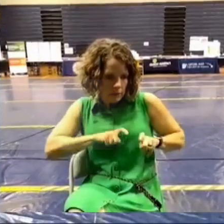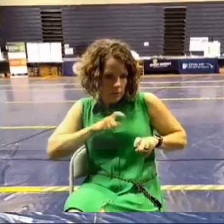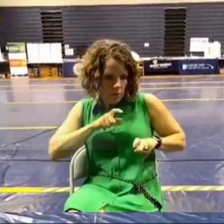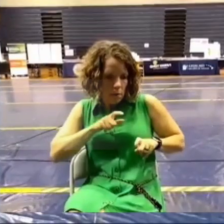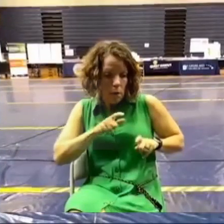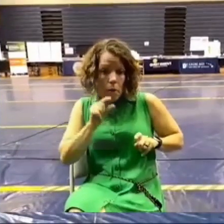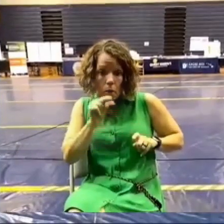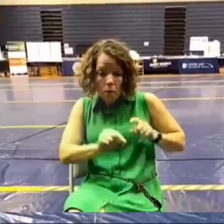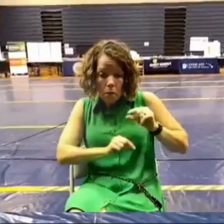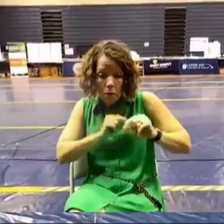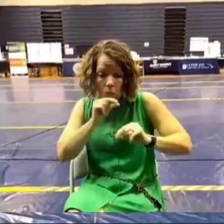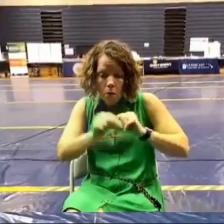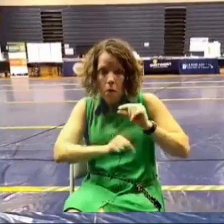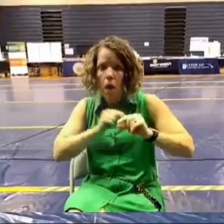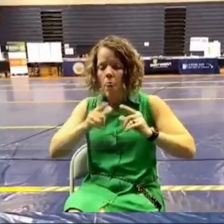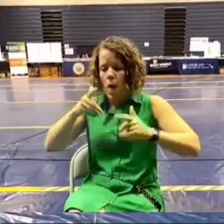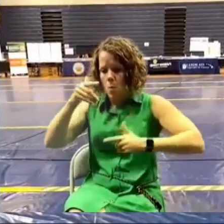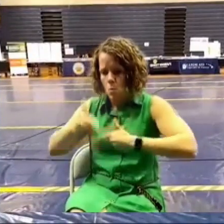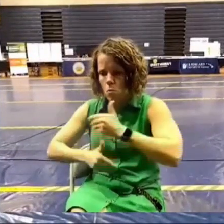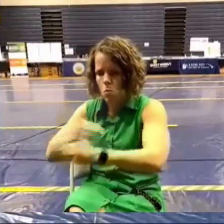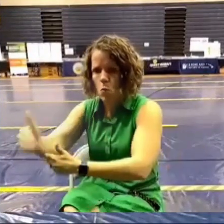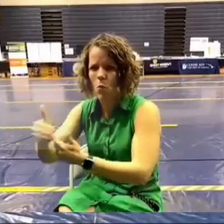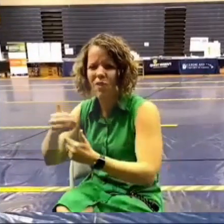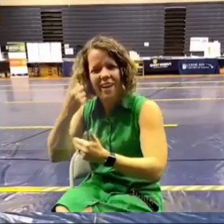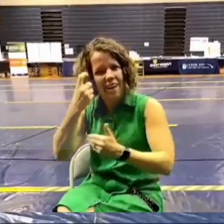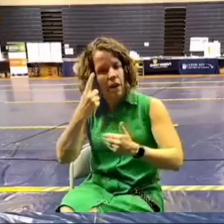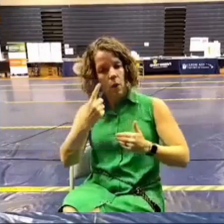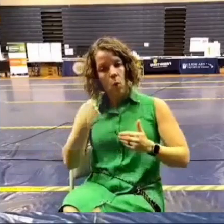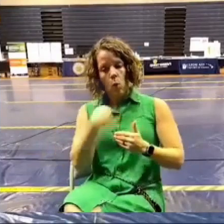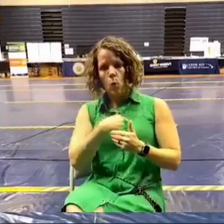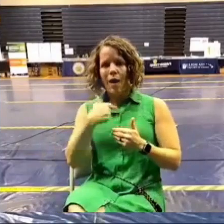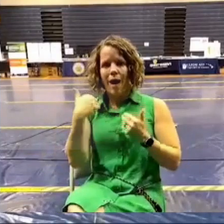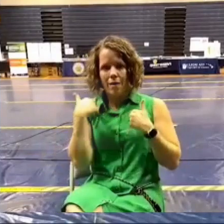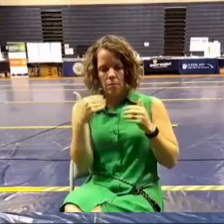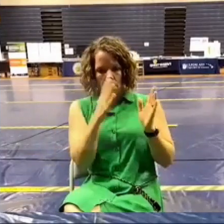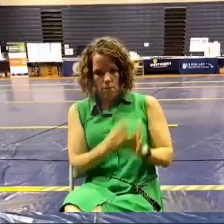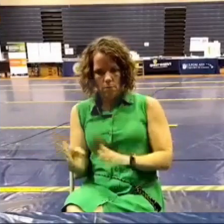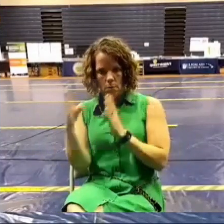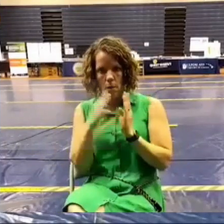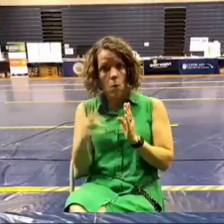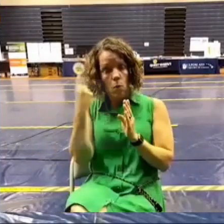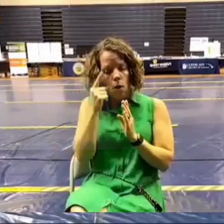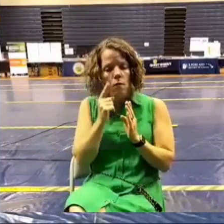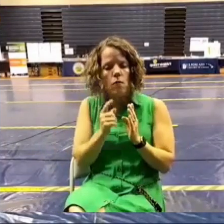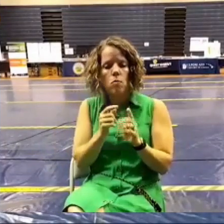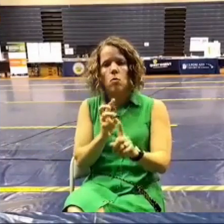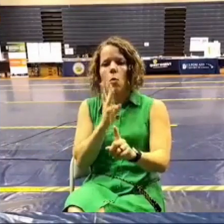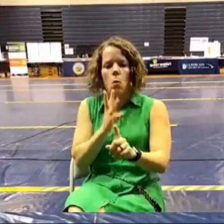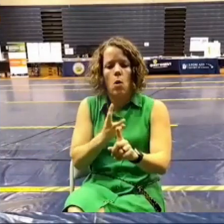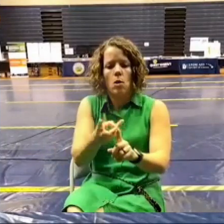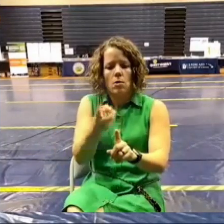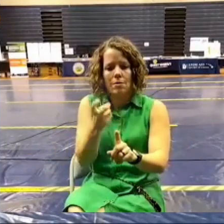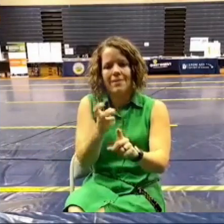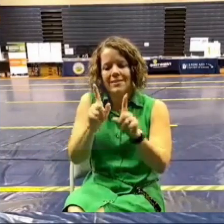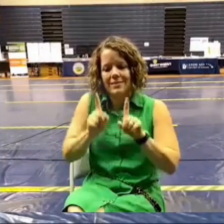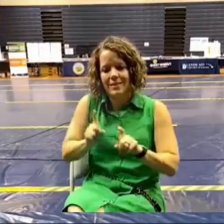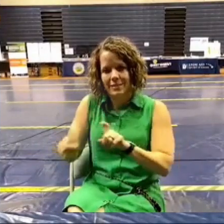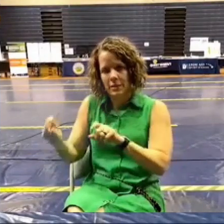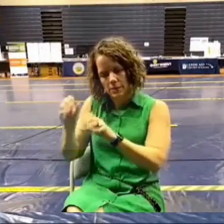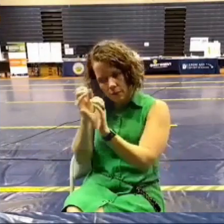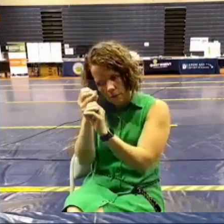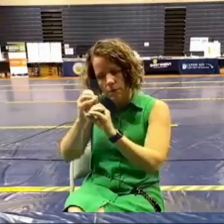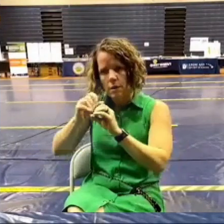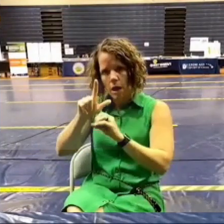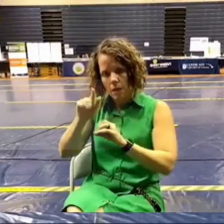It's really, we try to make sure that we stay in the process, we follow our sampling plan, we follow what we've been doing so